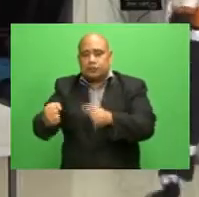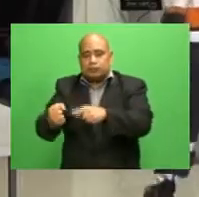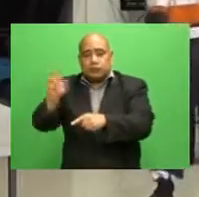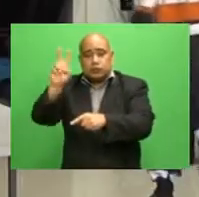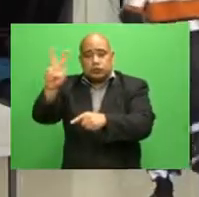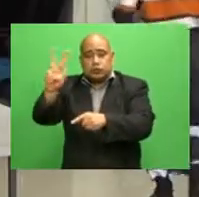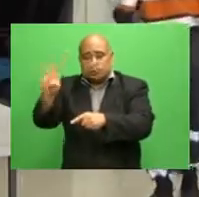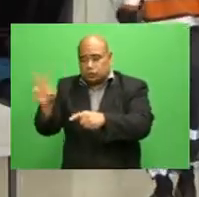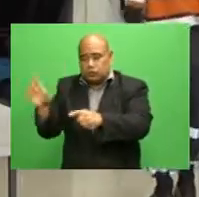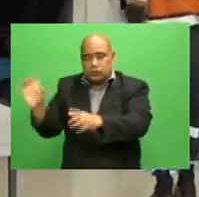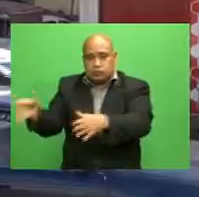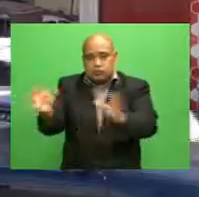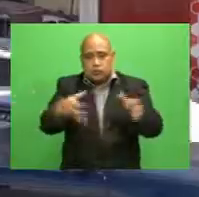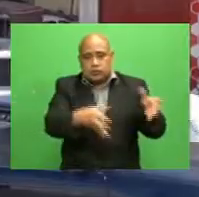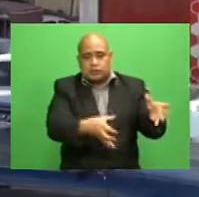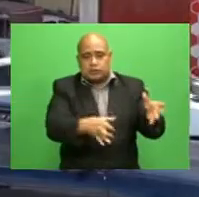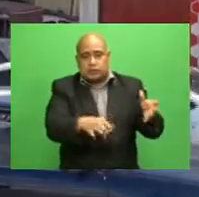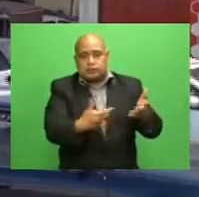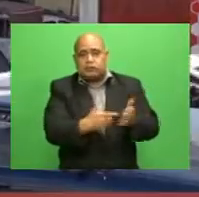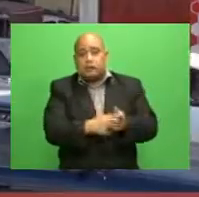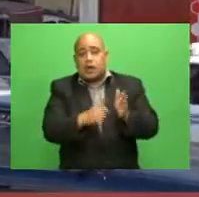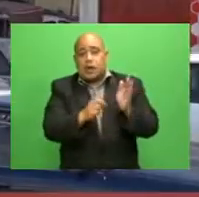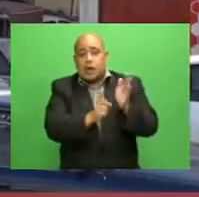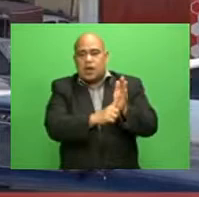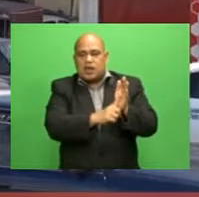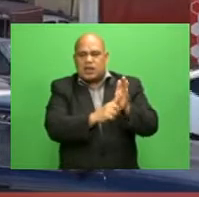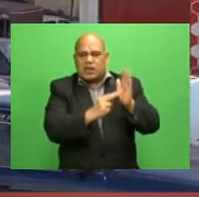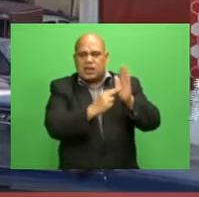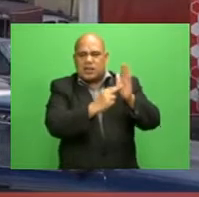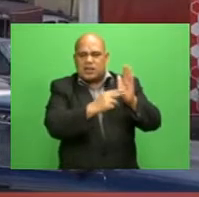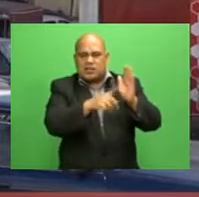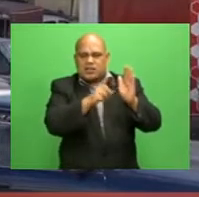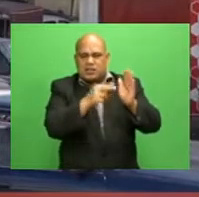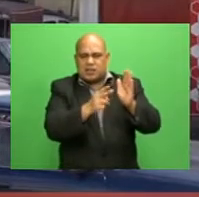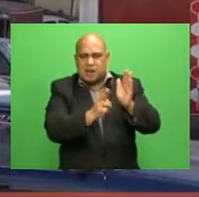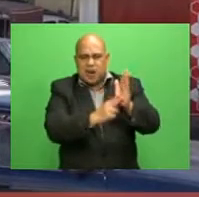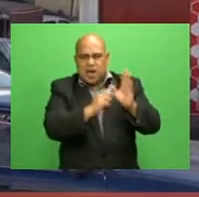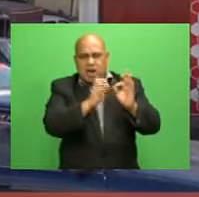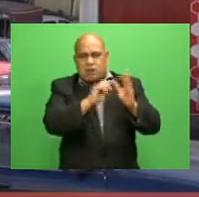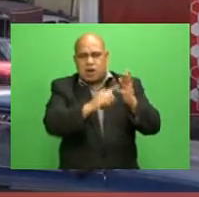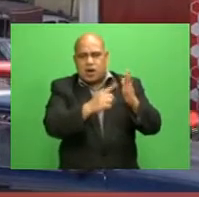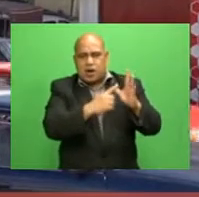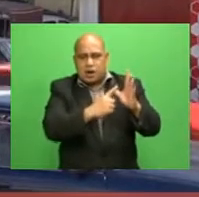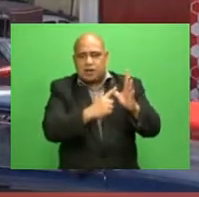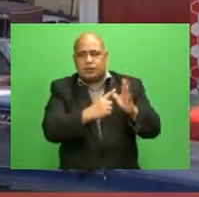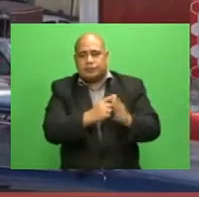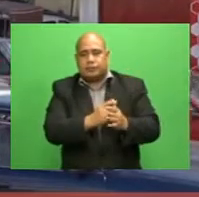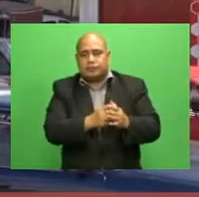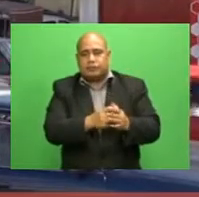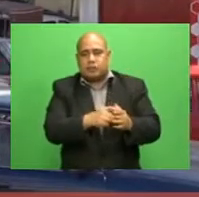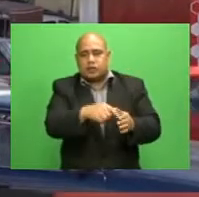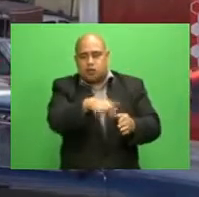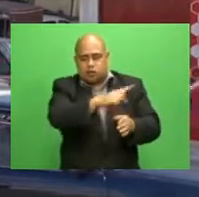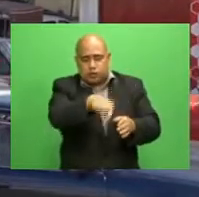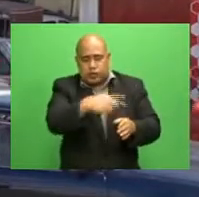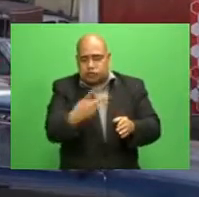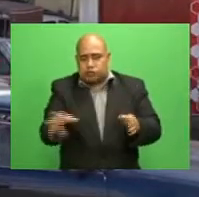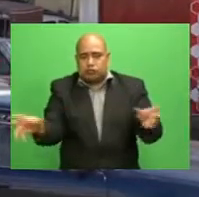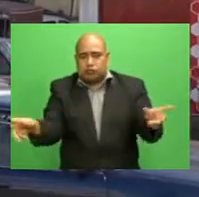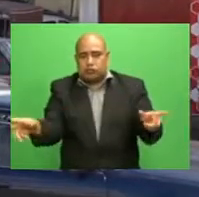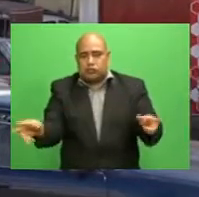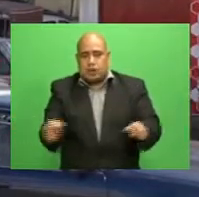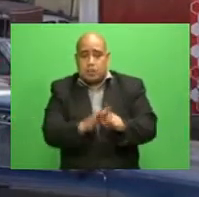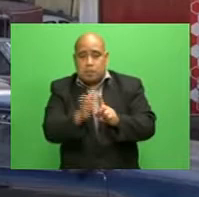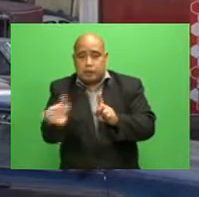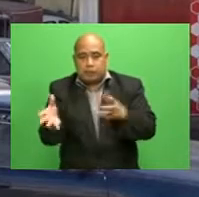Nambua, Suva. We noticed there is a huge demand for it here in